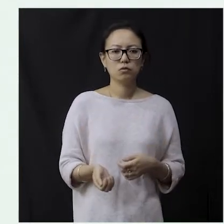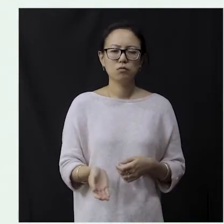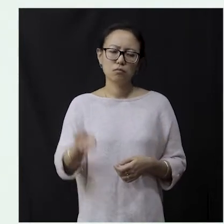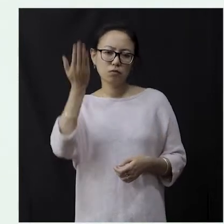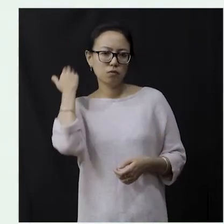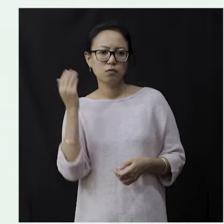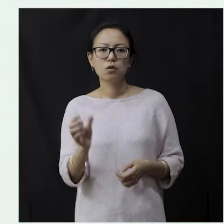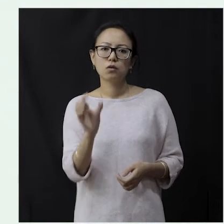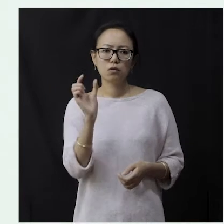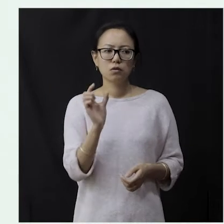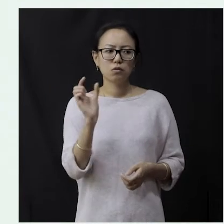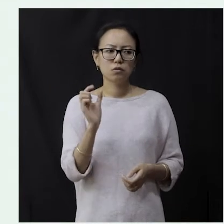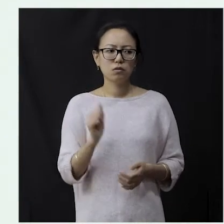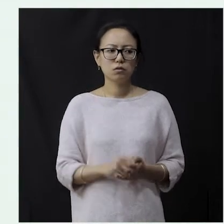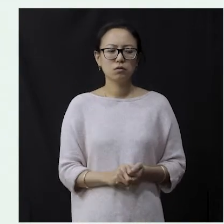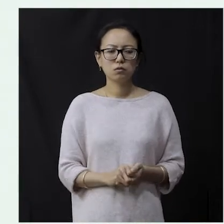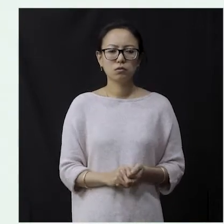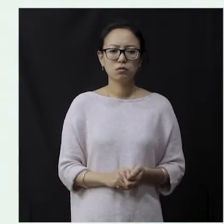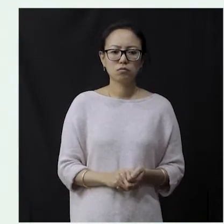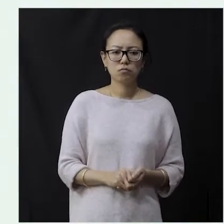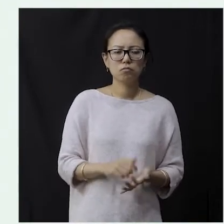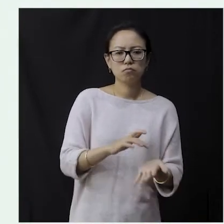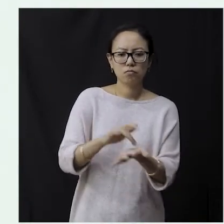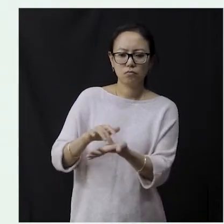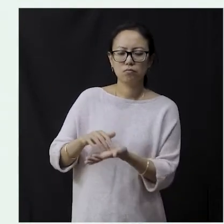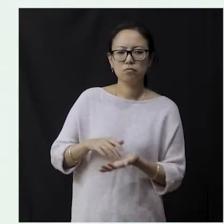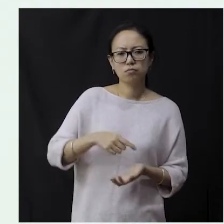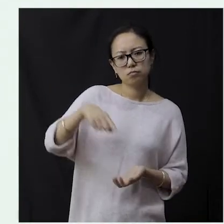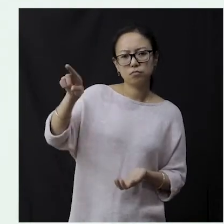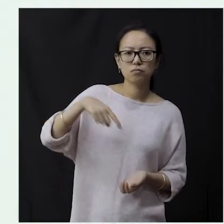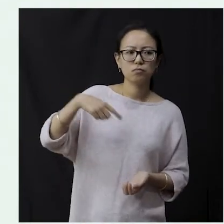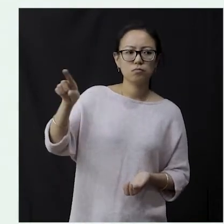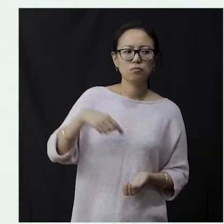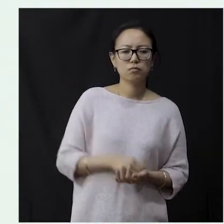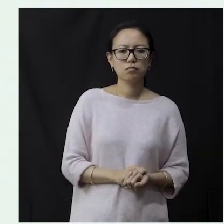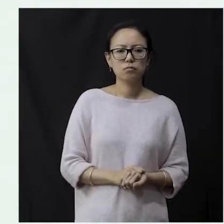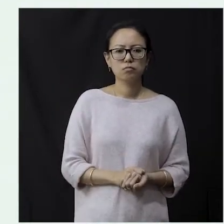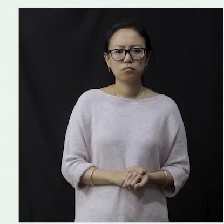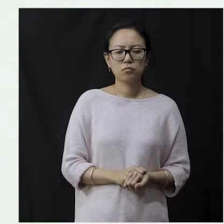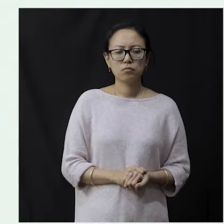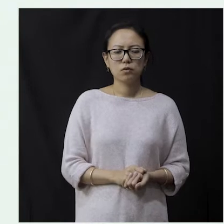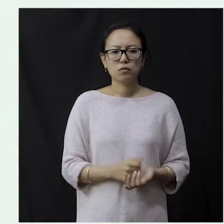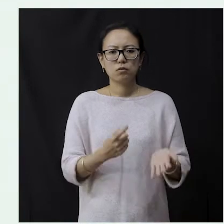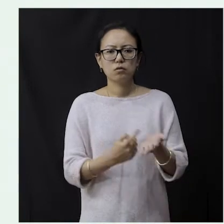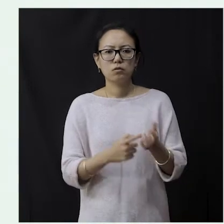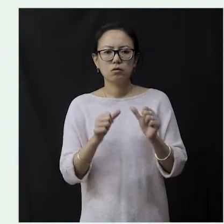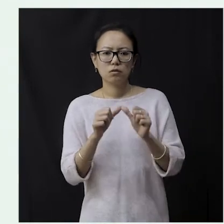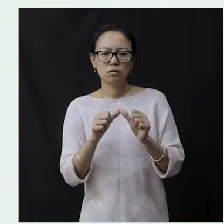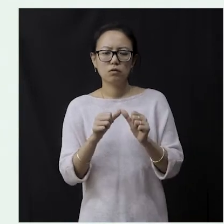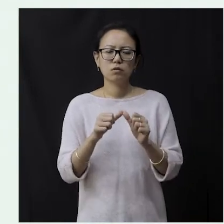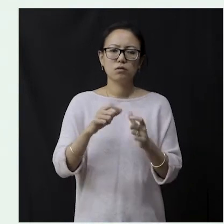those chariots and they travel. Also in places like Rajasthan or in any